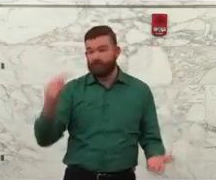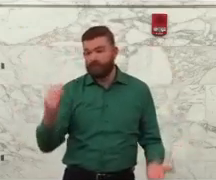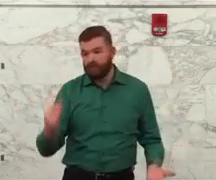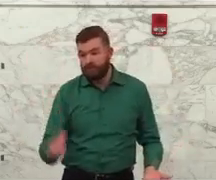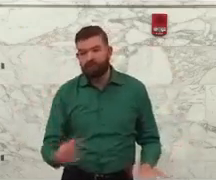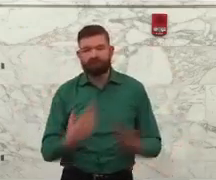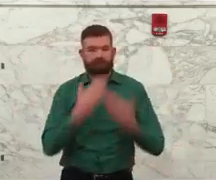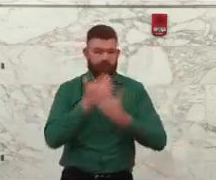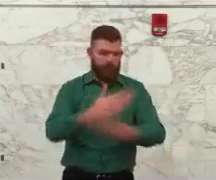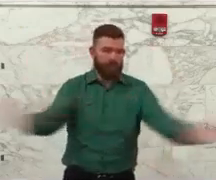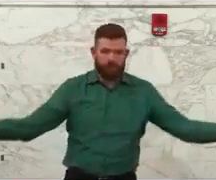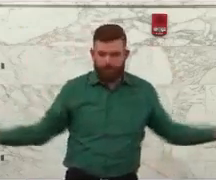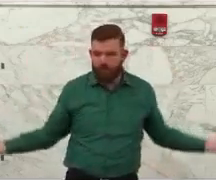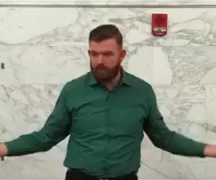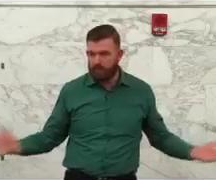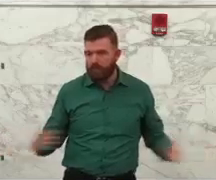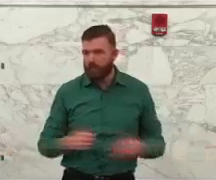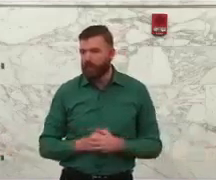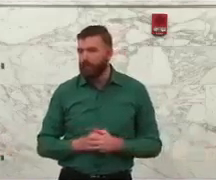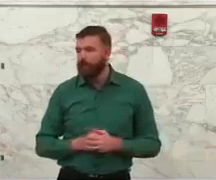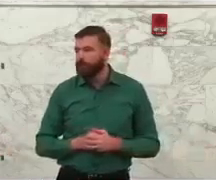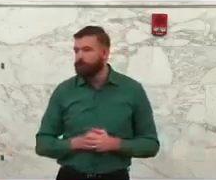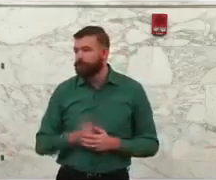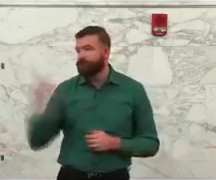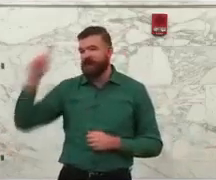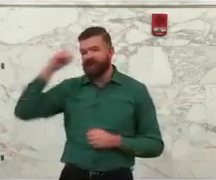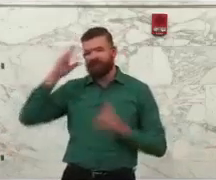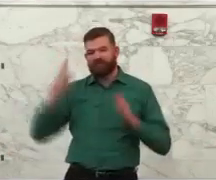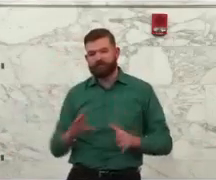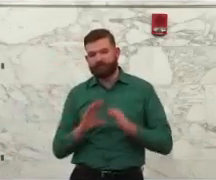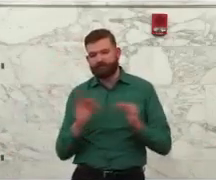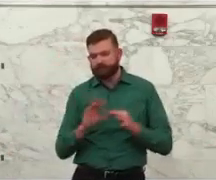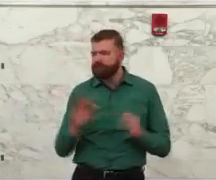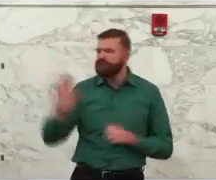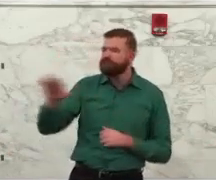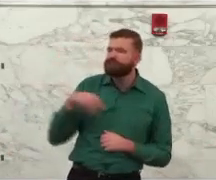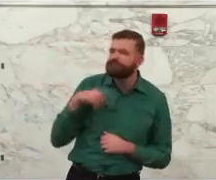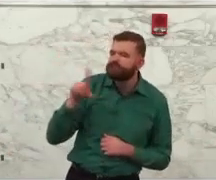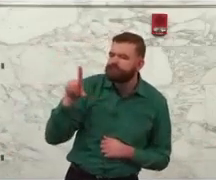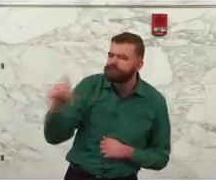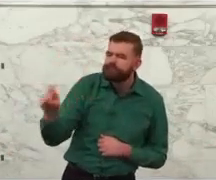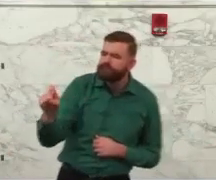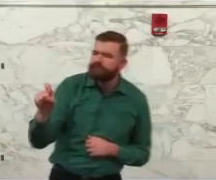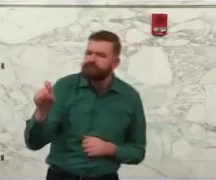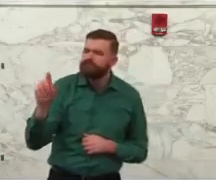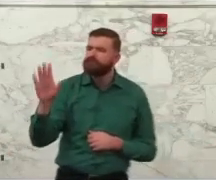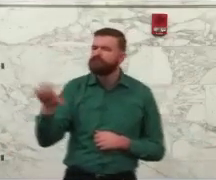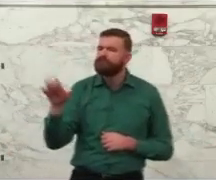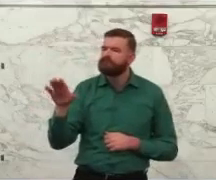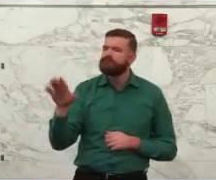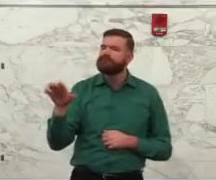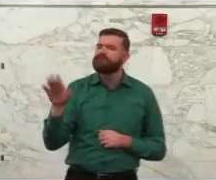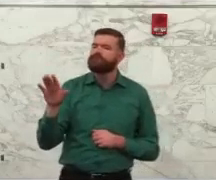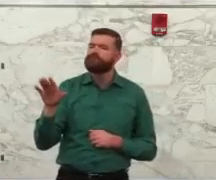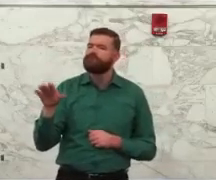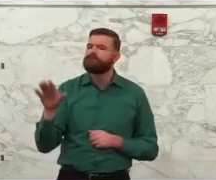we throw it open, may I ask a couple, just make one statement. I believe this is still the case, although we have a total